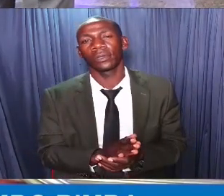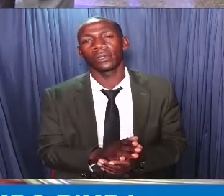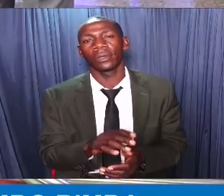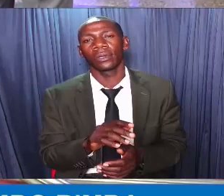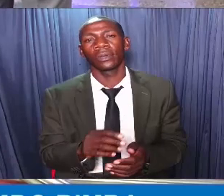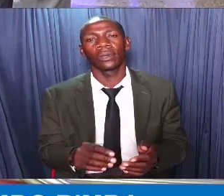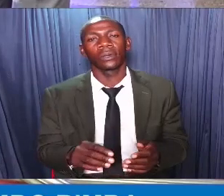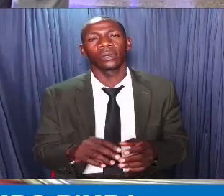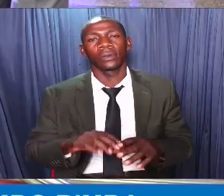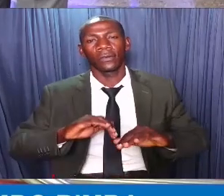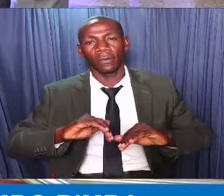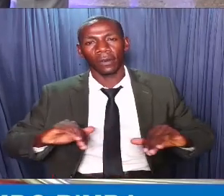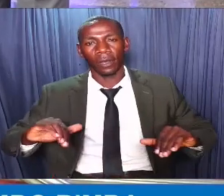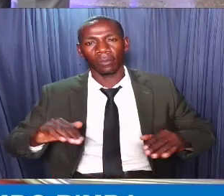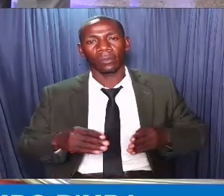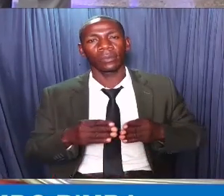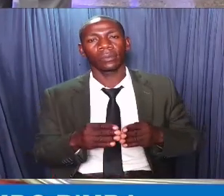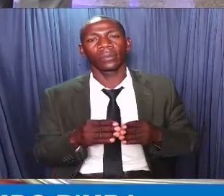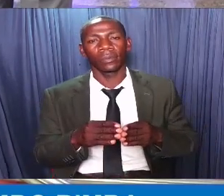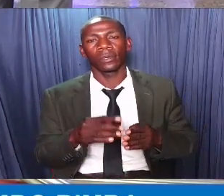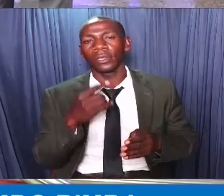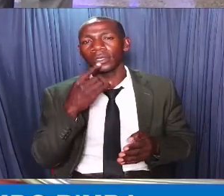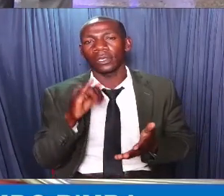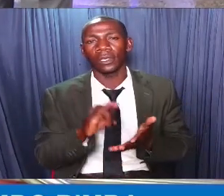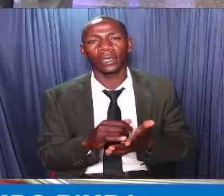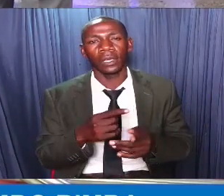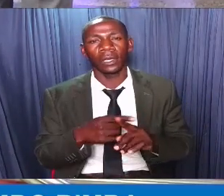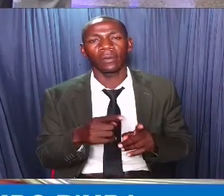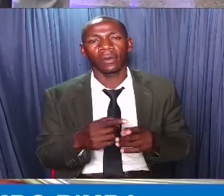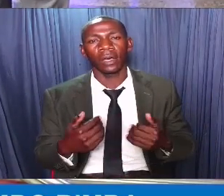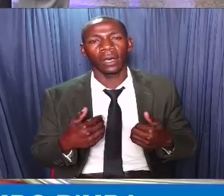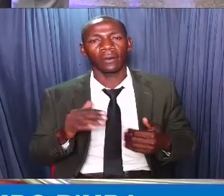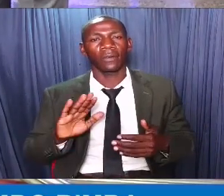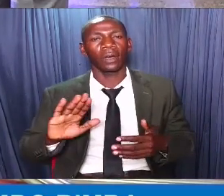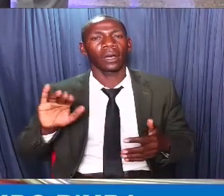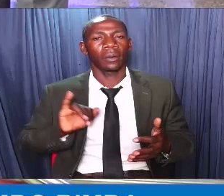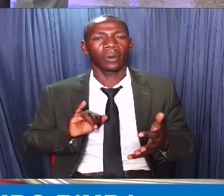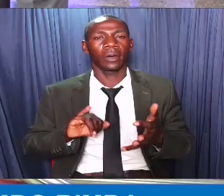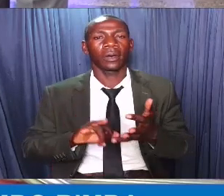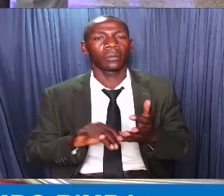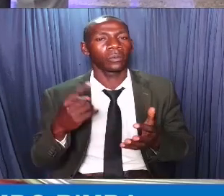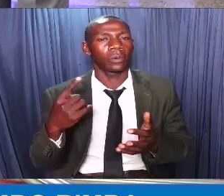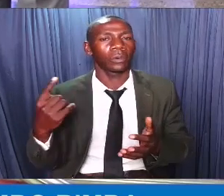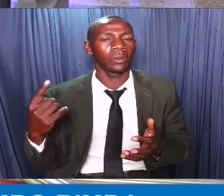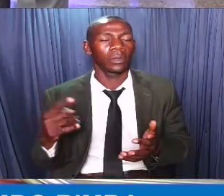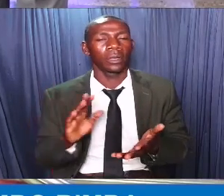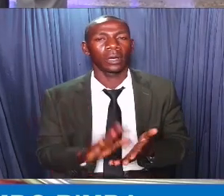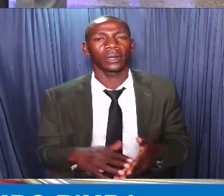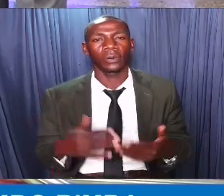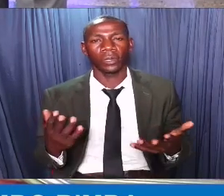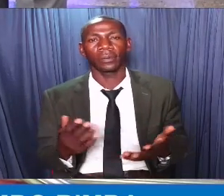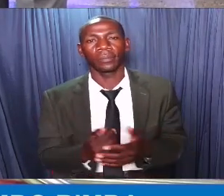kwa mpango ya kando. Let's leave affairs out of mind. Anasema kila mmoja awe na mkewe. He says everybody to have his wife.